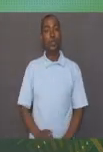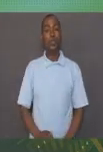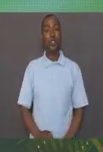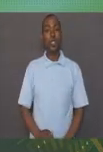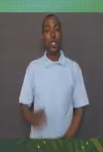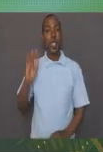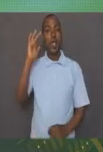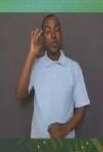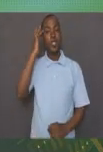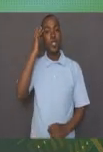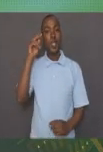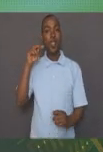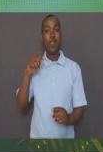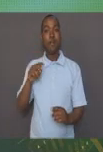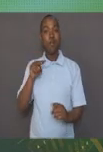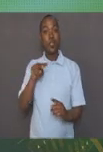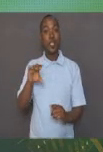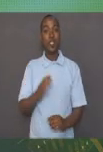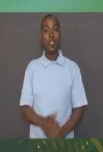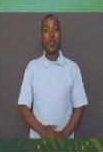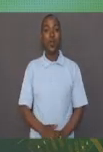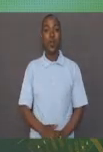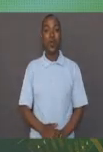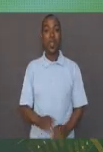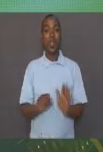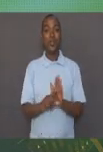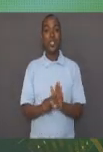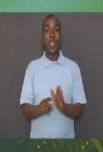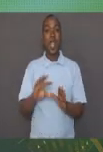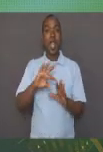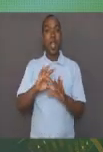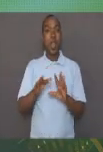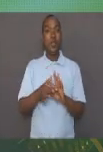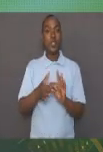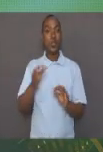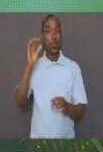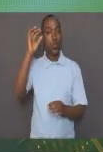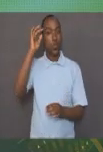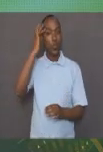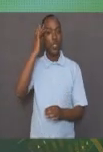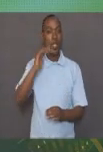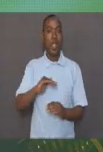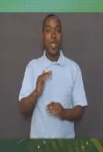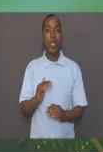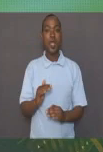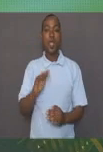diseases such as leprosy to the applications of plants in